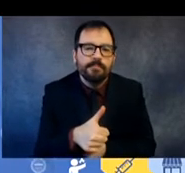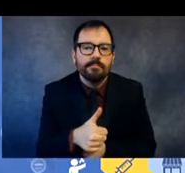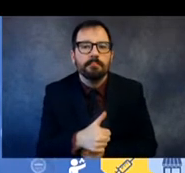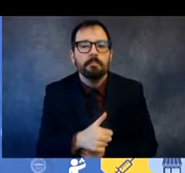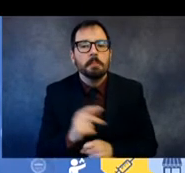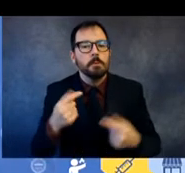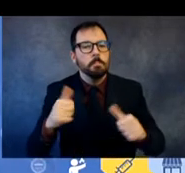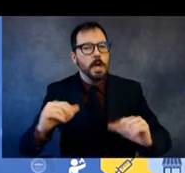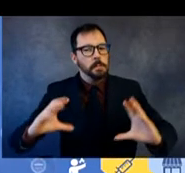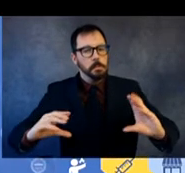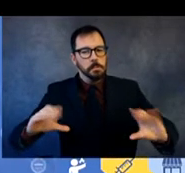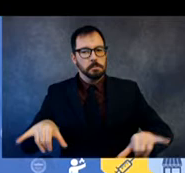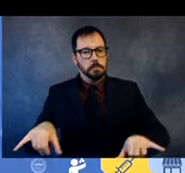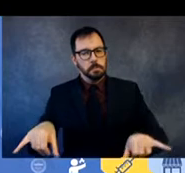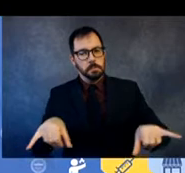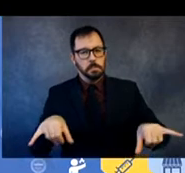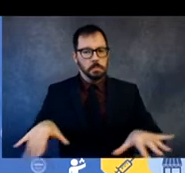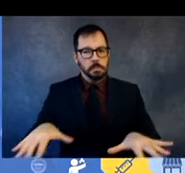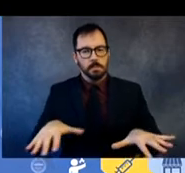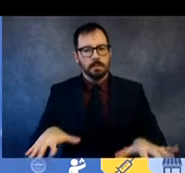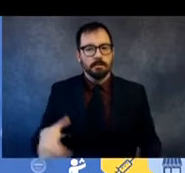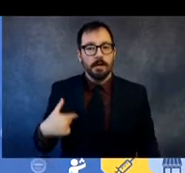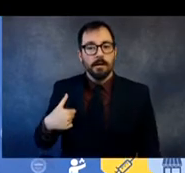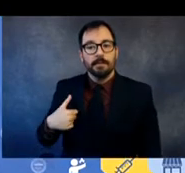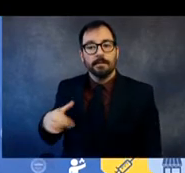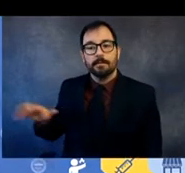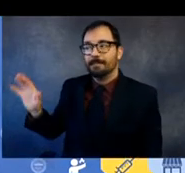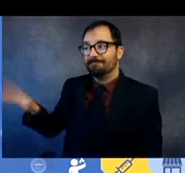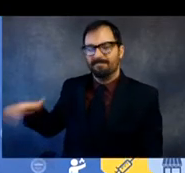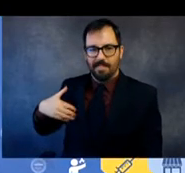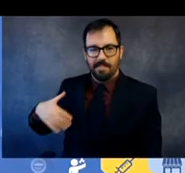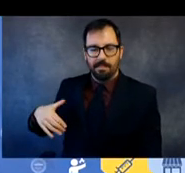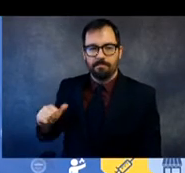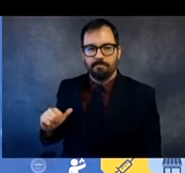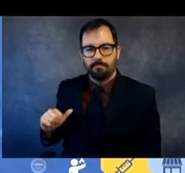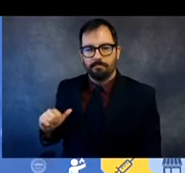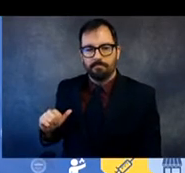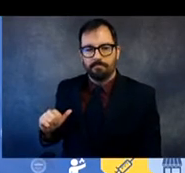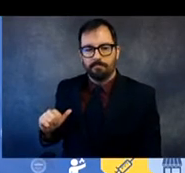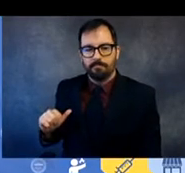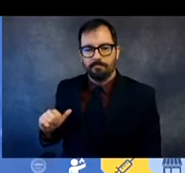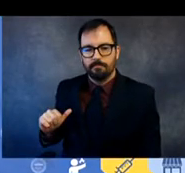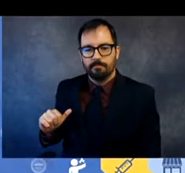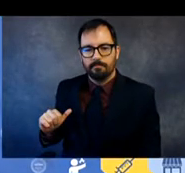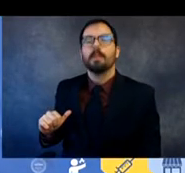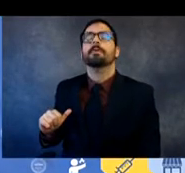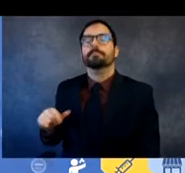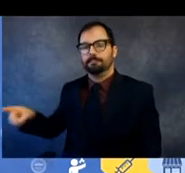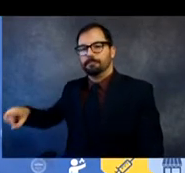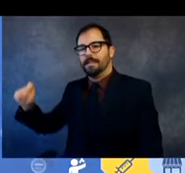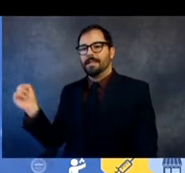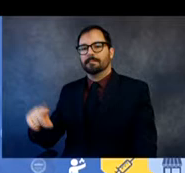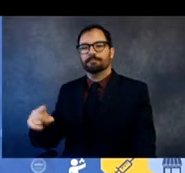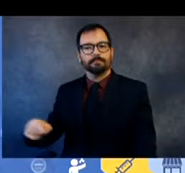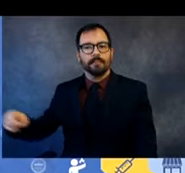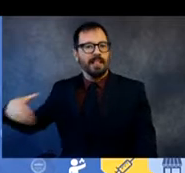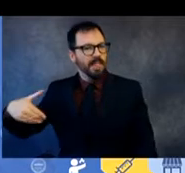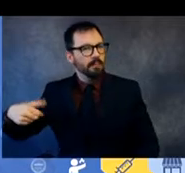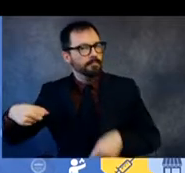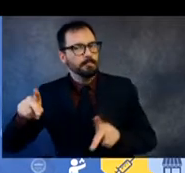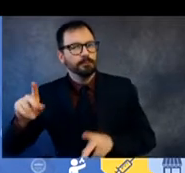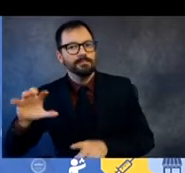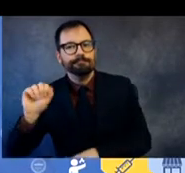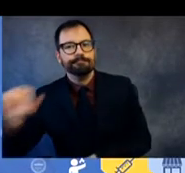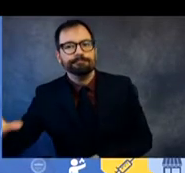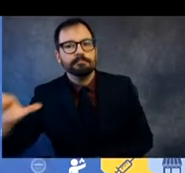it pretty much the same. You know, I hope to ask another question. We haven't had a chance really to ask the mayor about his departure from the city. He's going down.